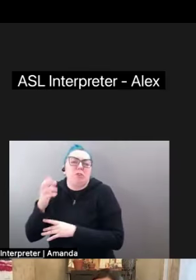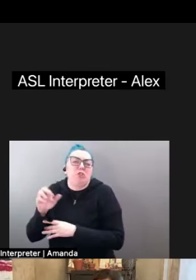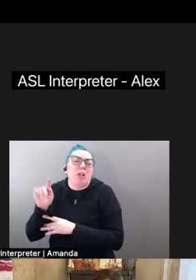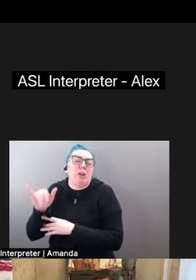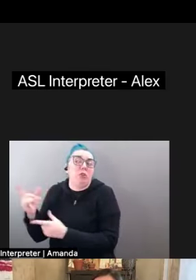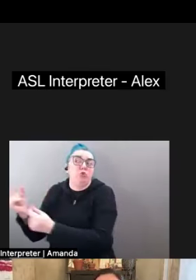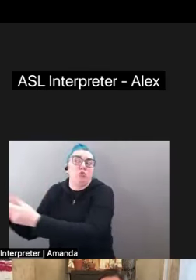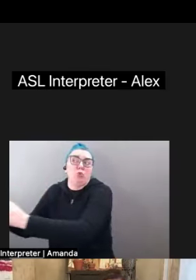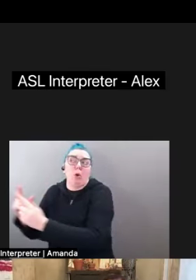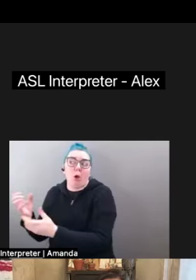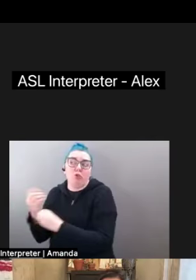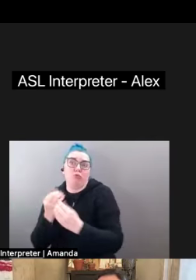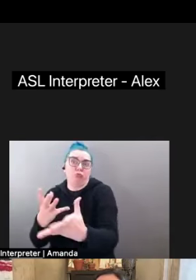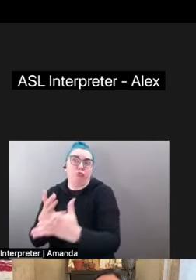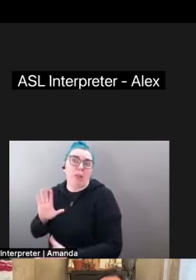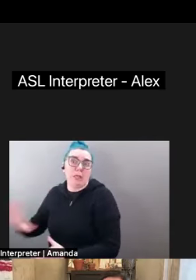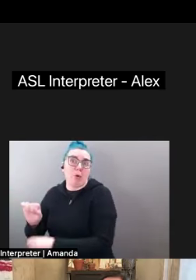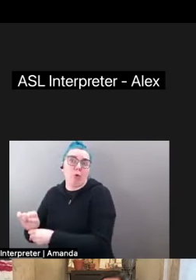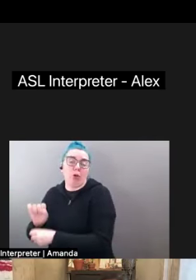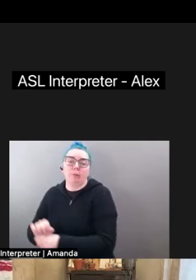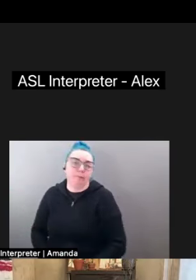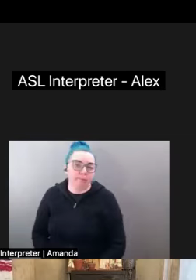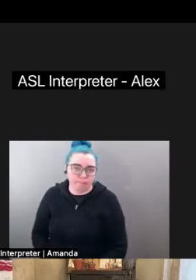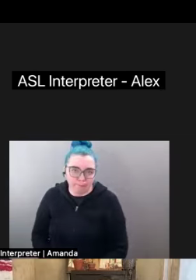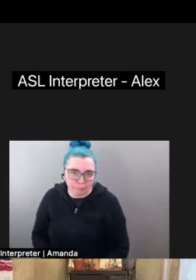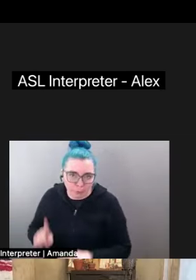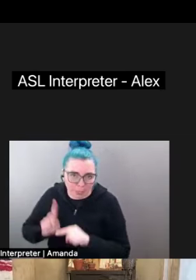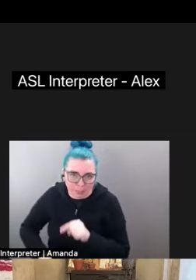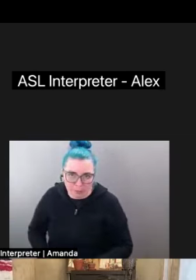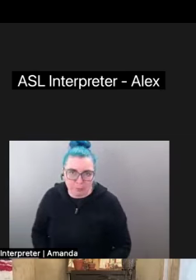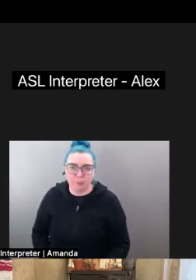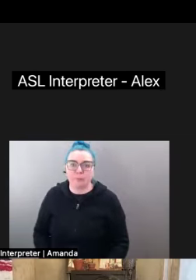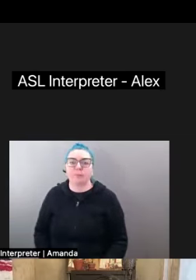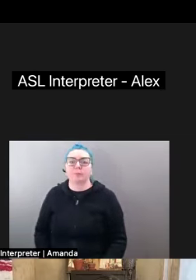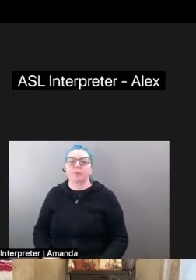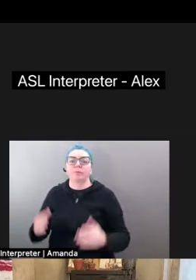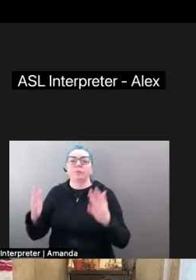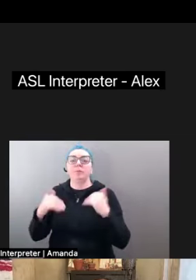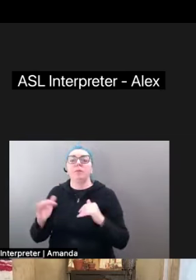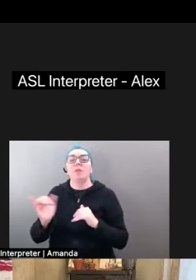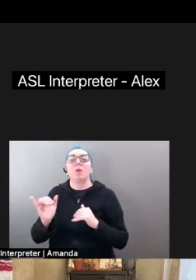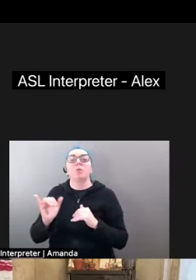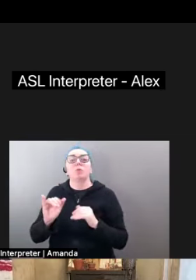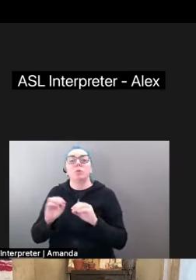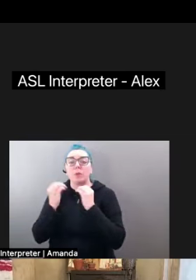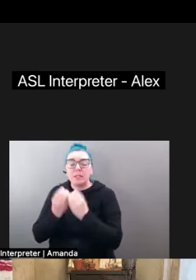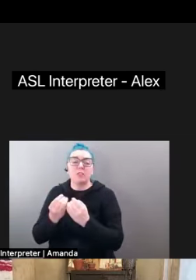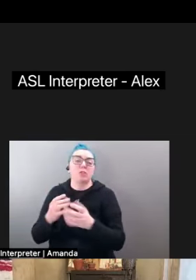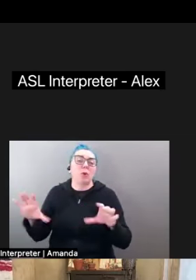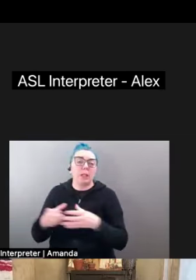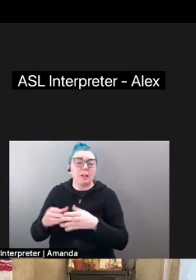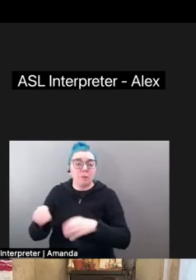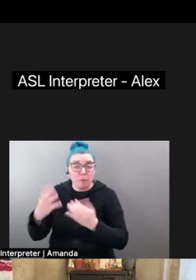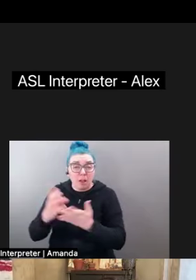curriculum-based education, such as a school, or which are based on the pursuit of a post-secondary diploma or degree. Finally, if you're